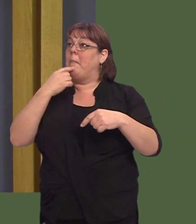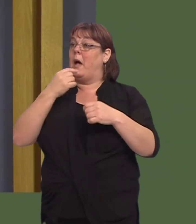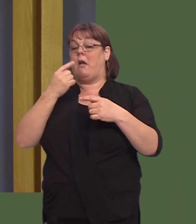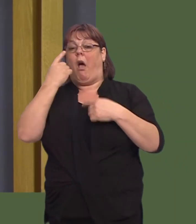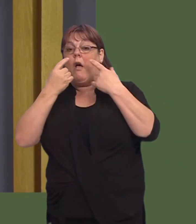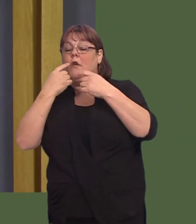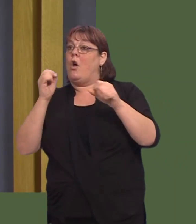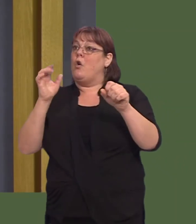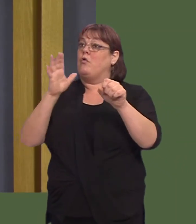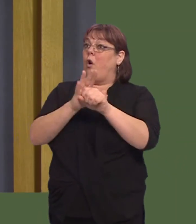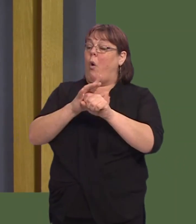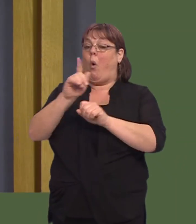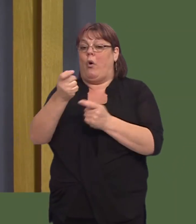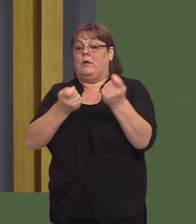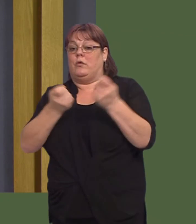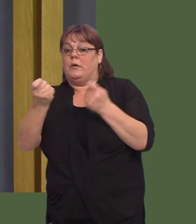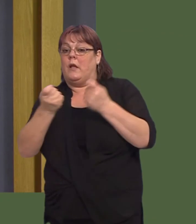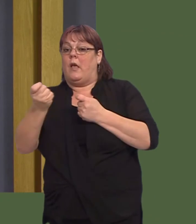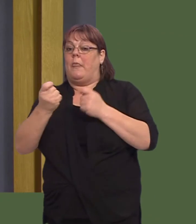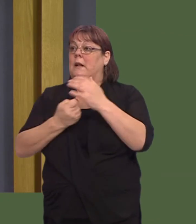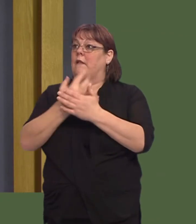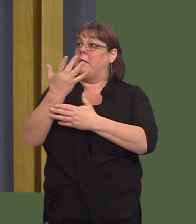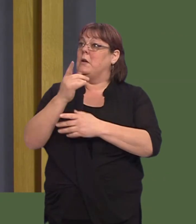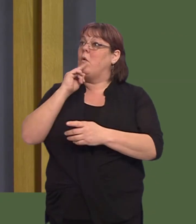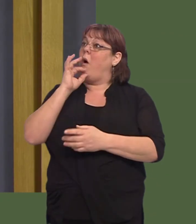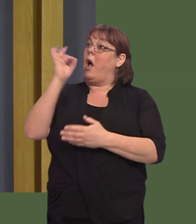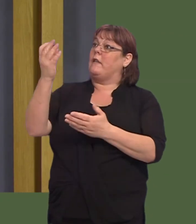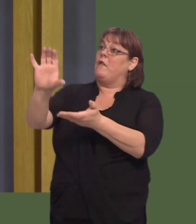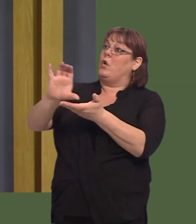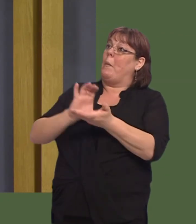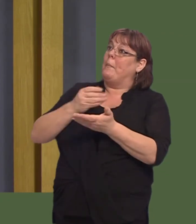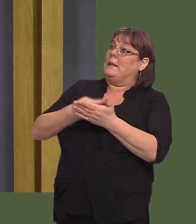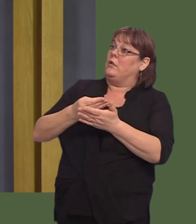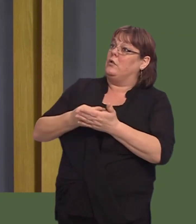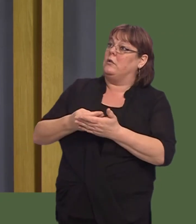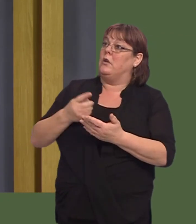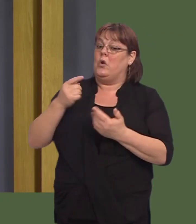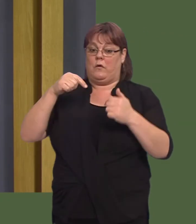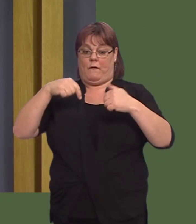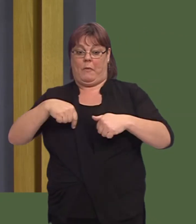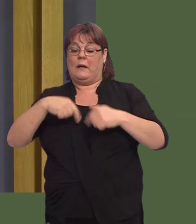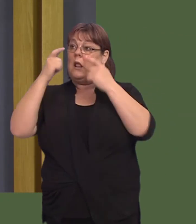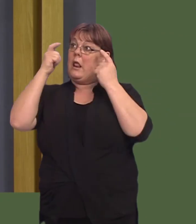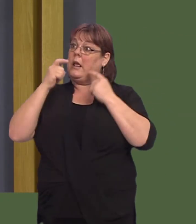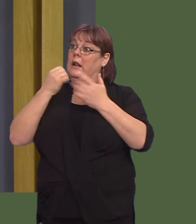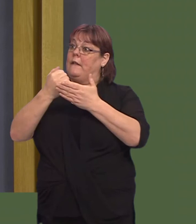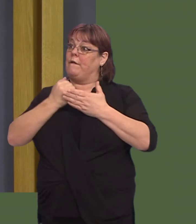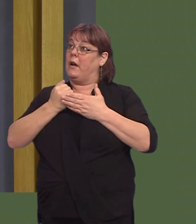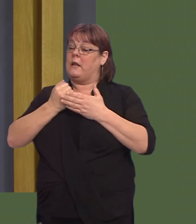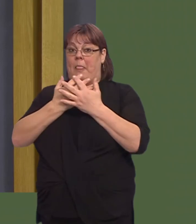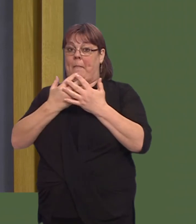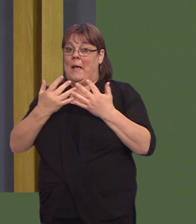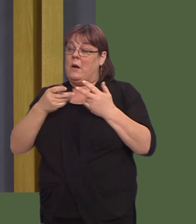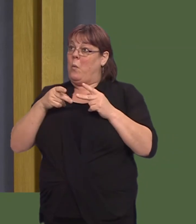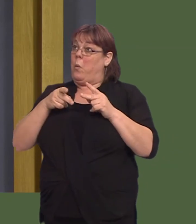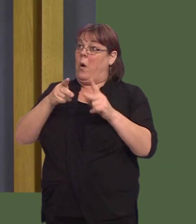an injunction, restraining the development and or claiming compensation. So from this legal advice, which clearly shows there are